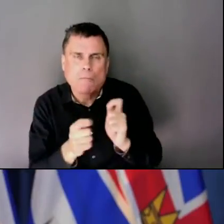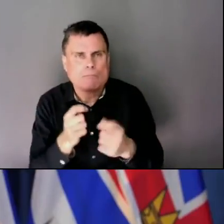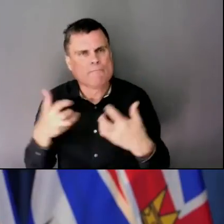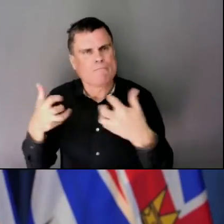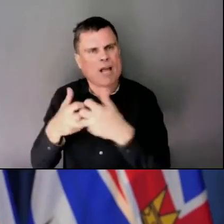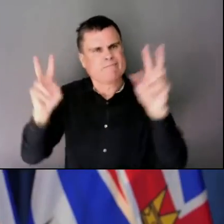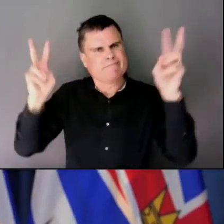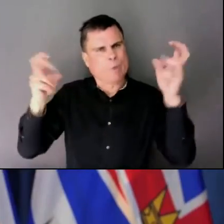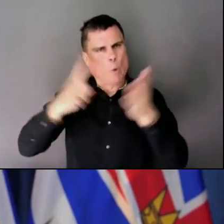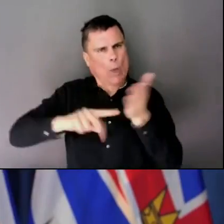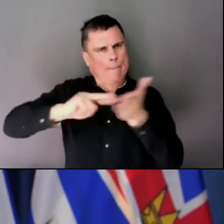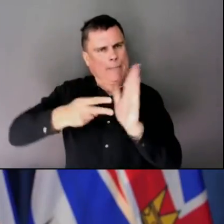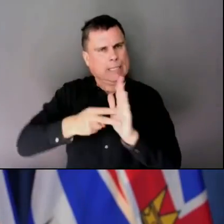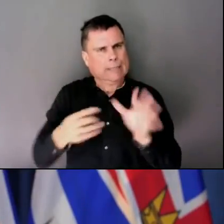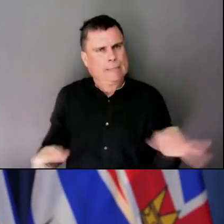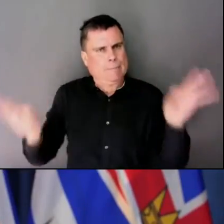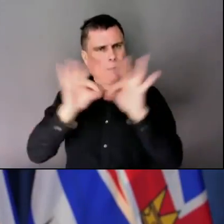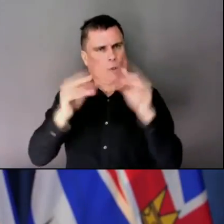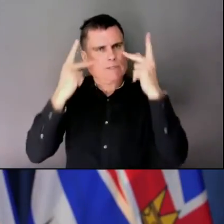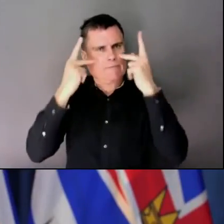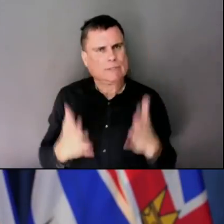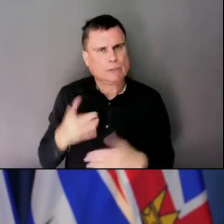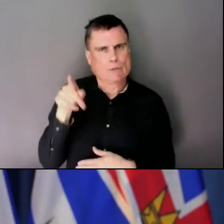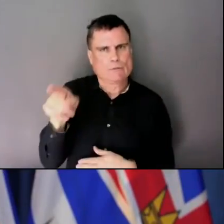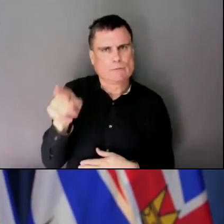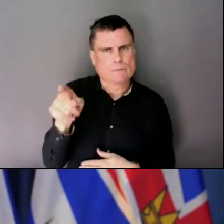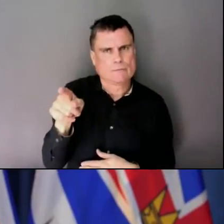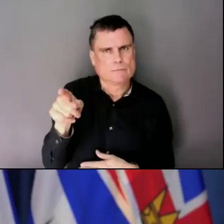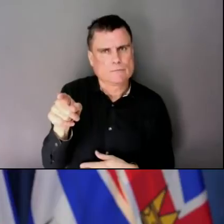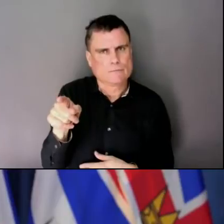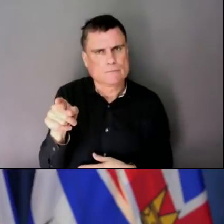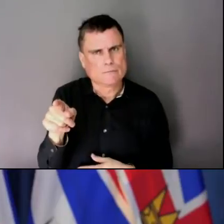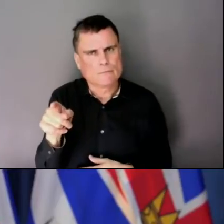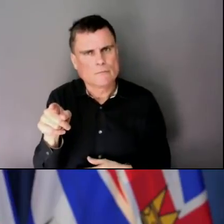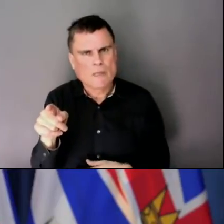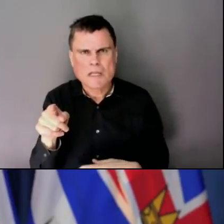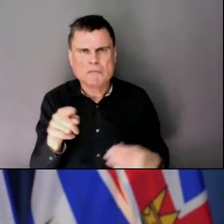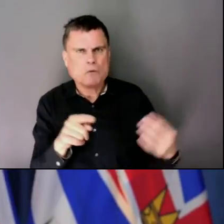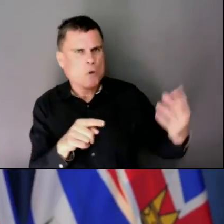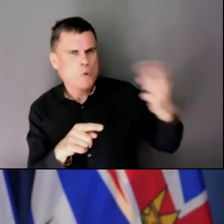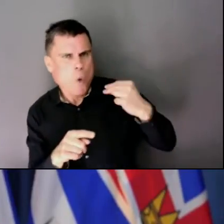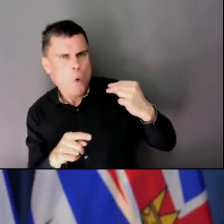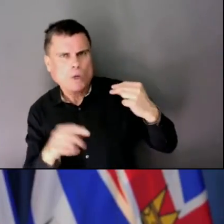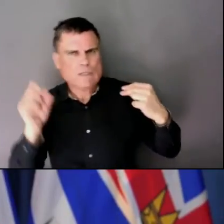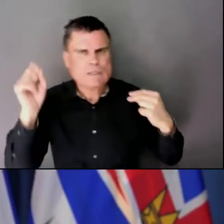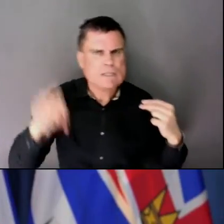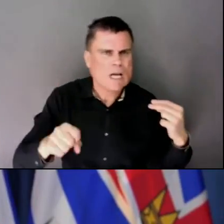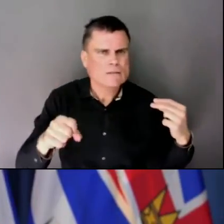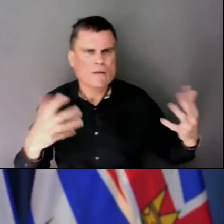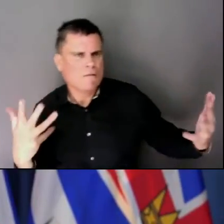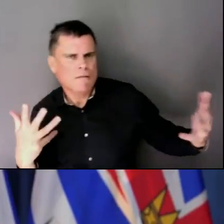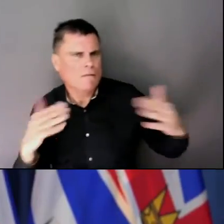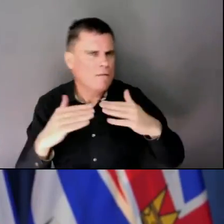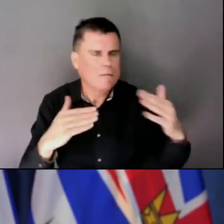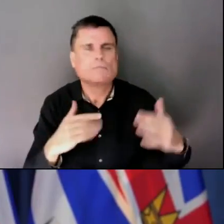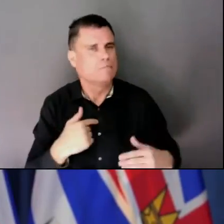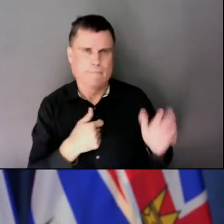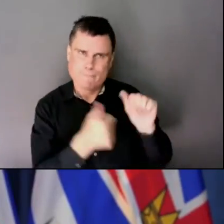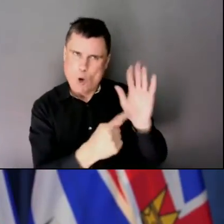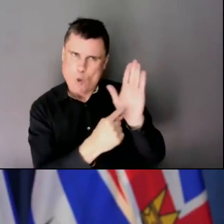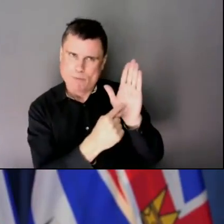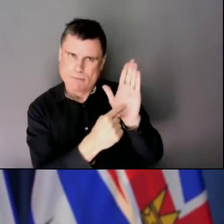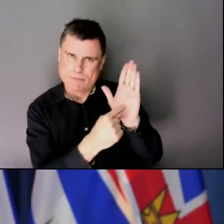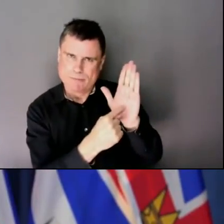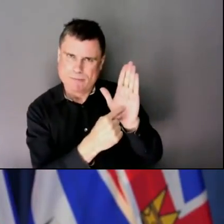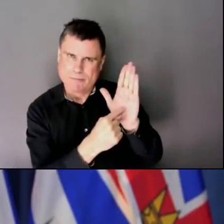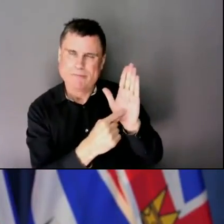been that those rules haven't been applied equally and everywhere. But our hope is, and the purpose of doing